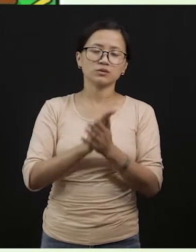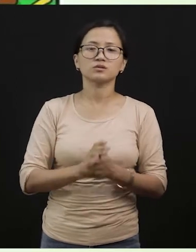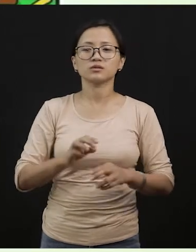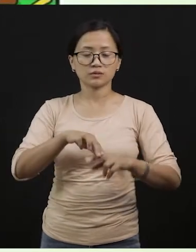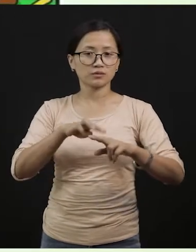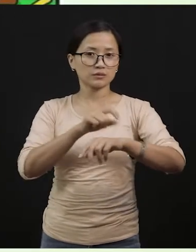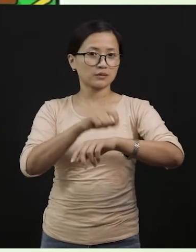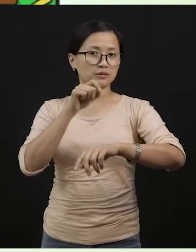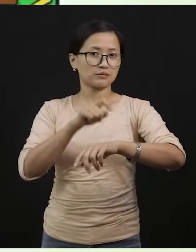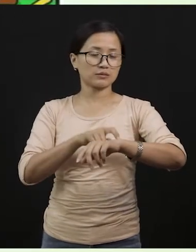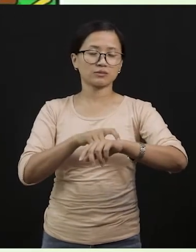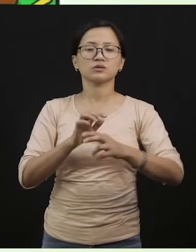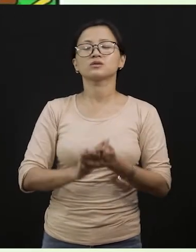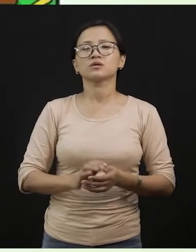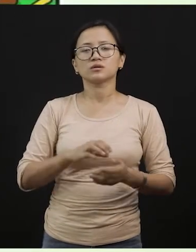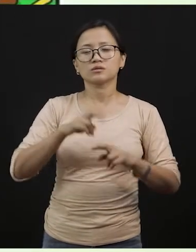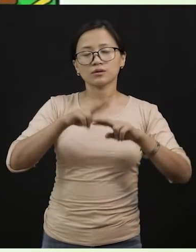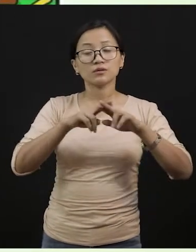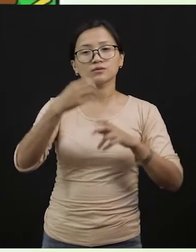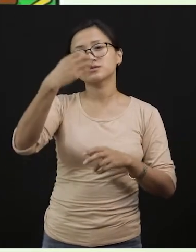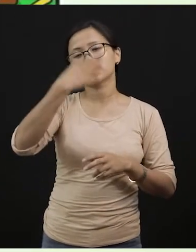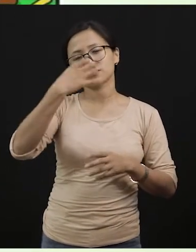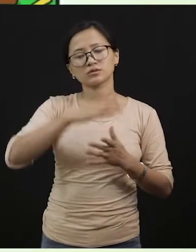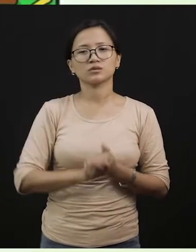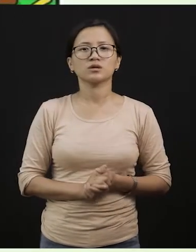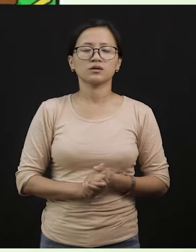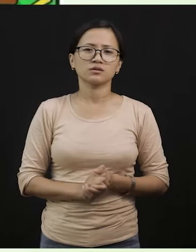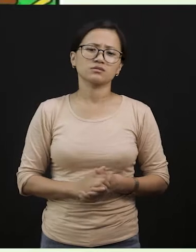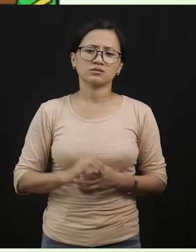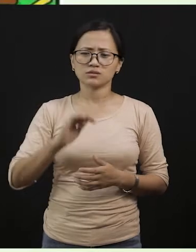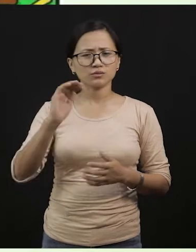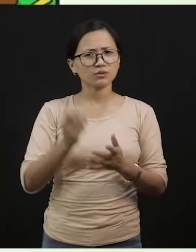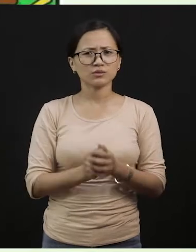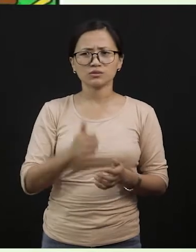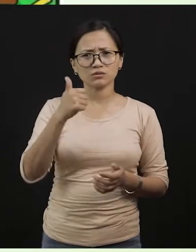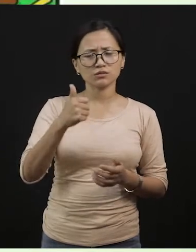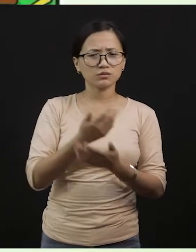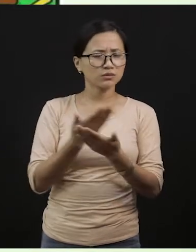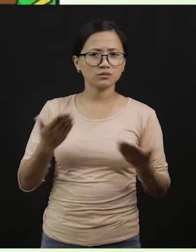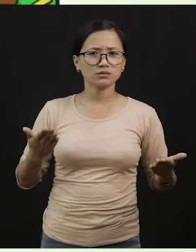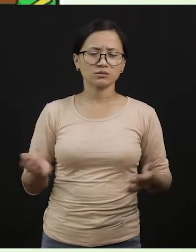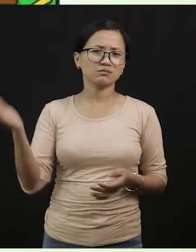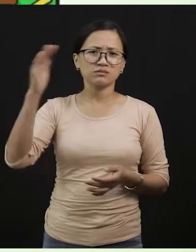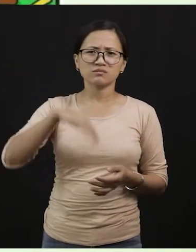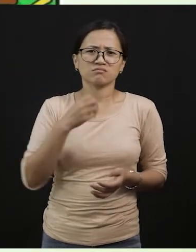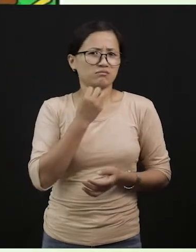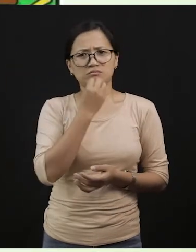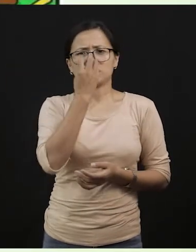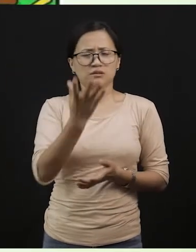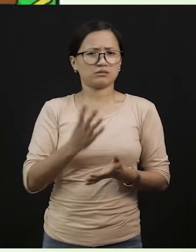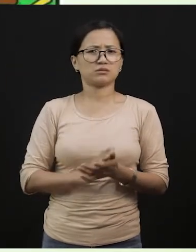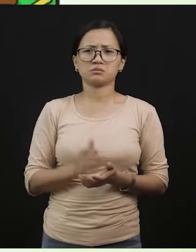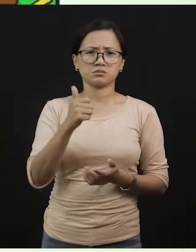always get a good result. And remember, good things does not come easily sometimes. You have to wait for some time, isn't it? So you have to